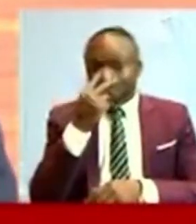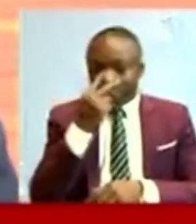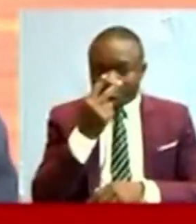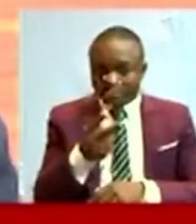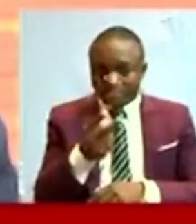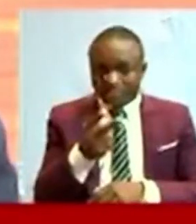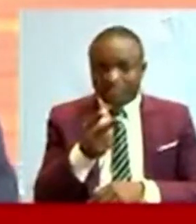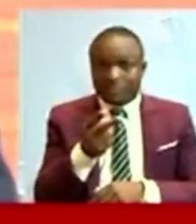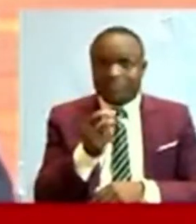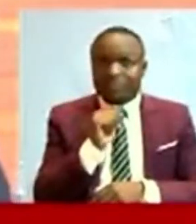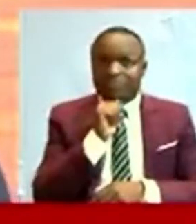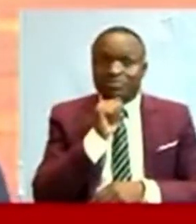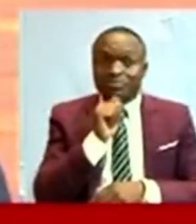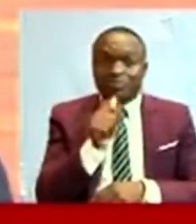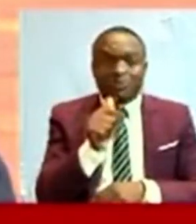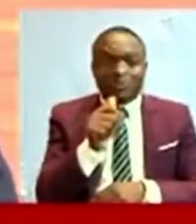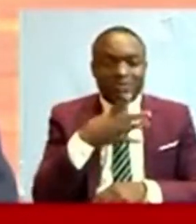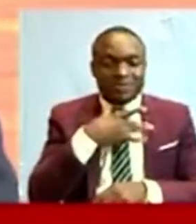don't like us going beyond 3.